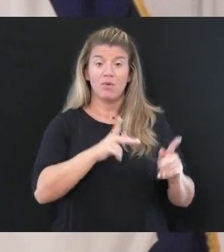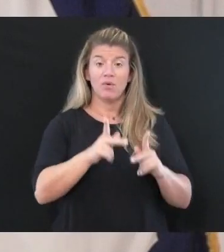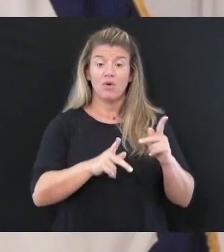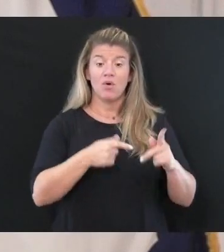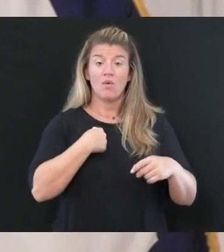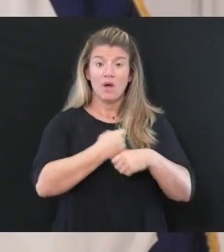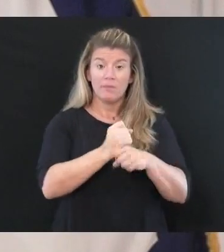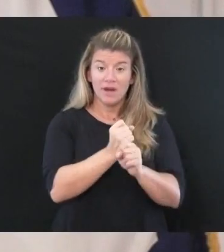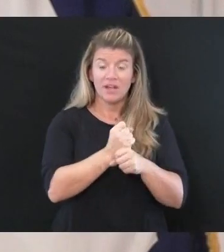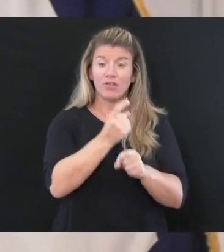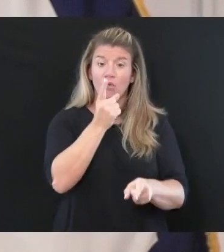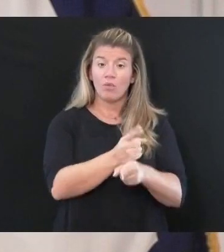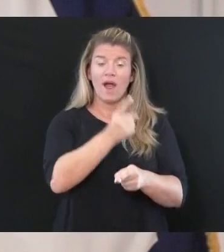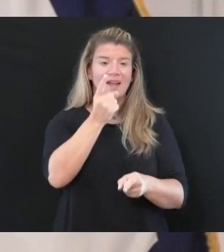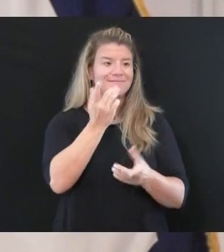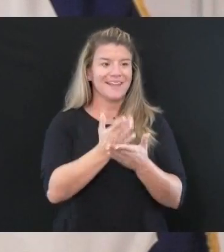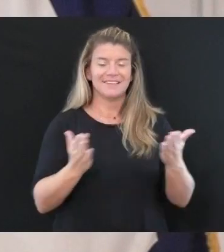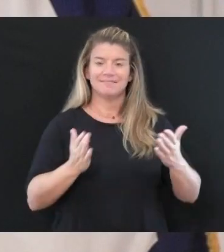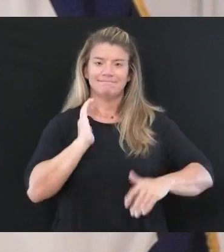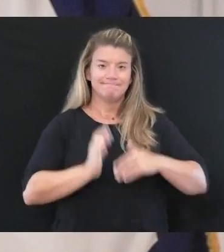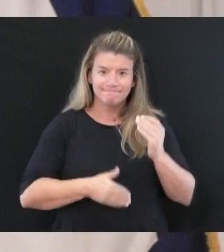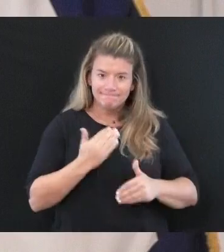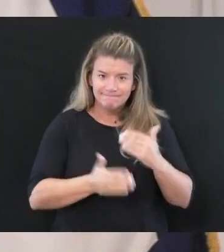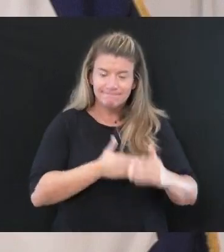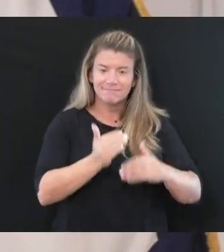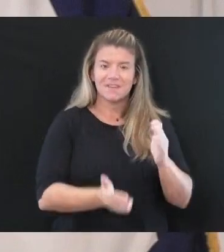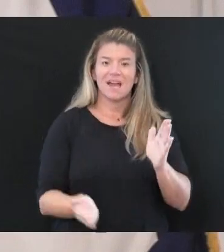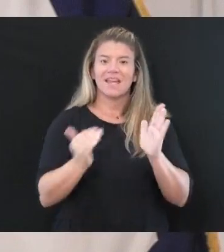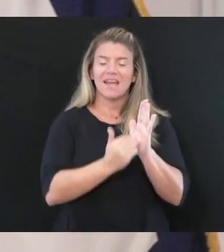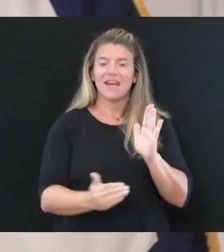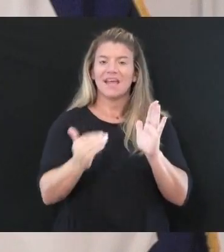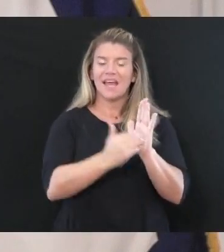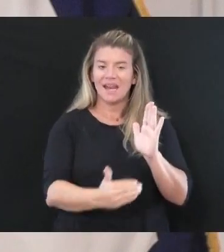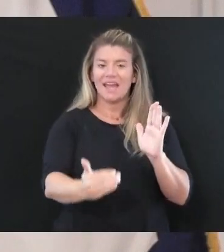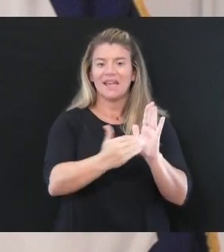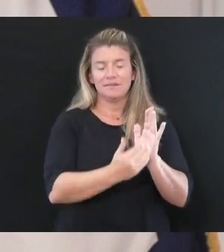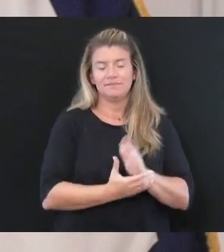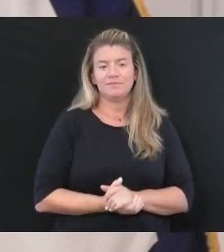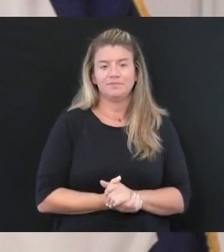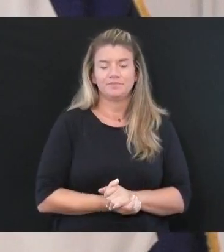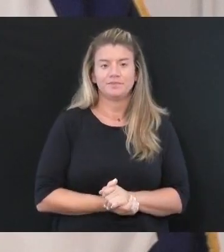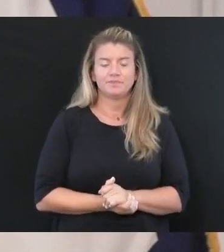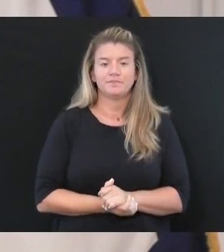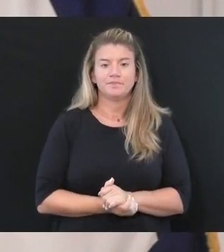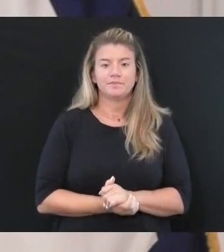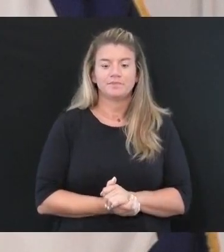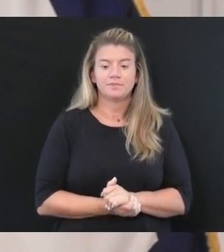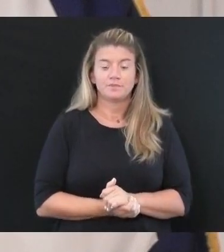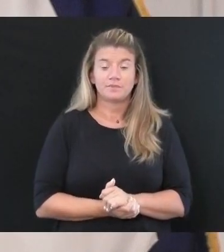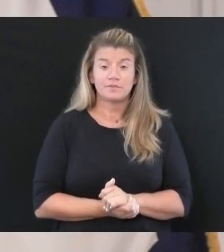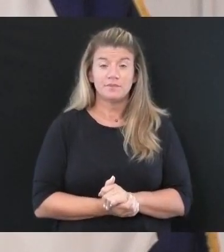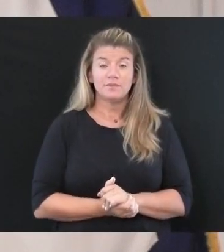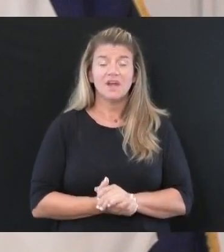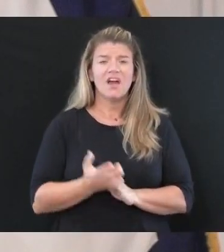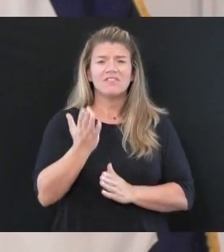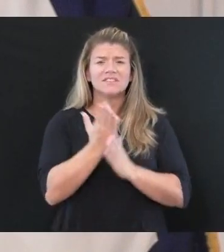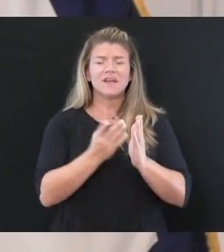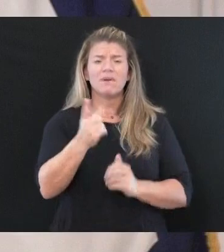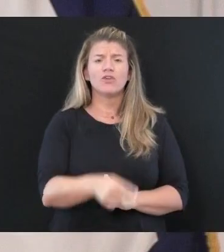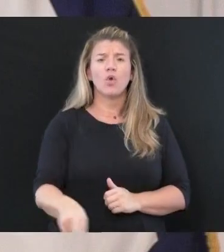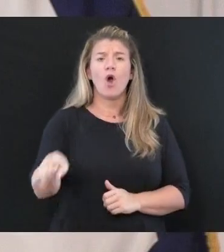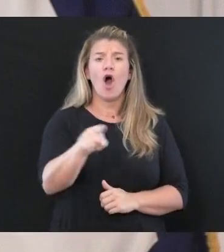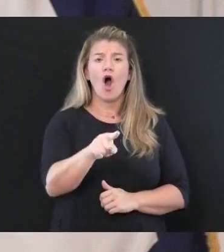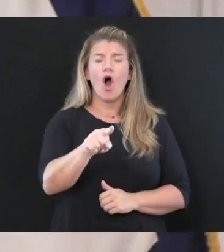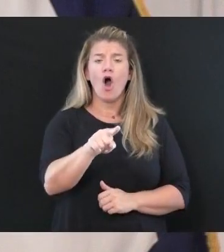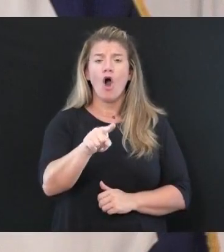produced a miracle after miracle after miracle. I want to say one last thing. For those that are on the outside, you know, whether they